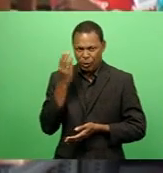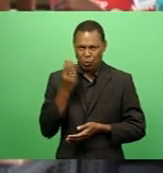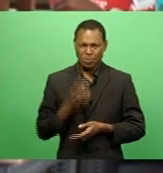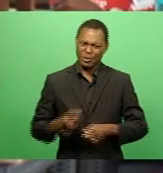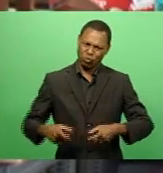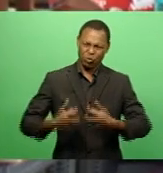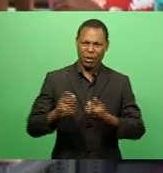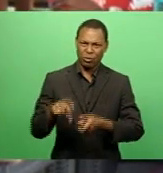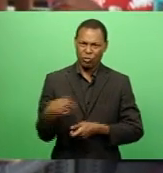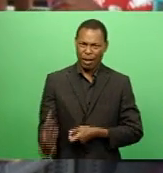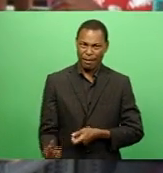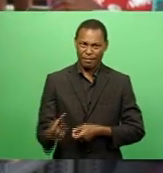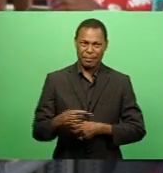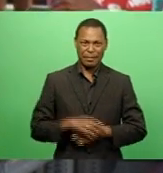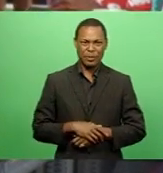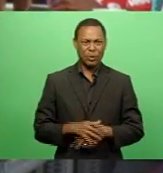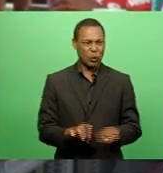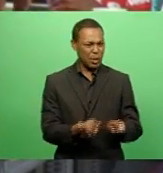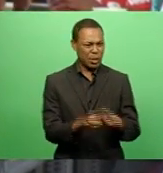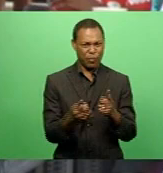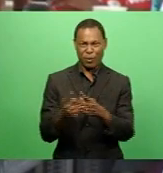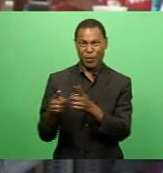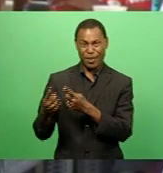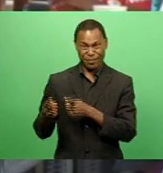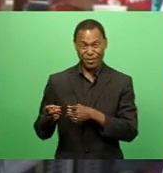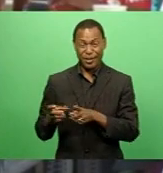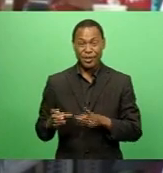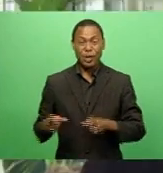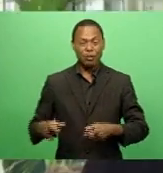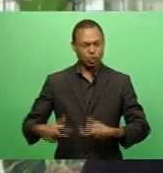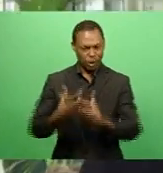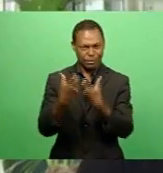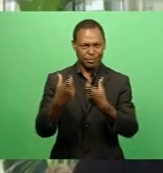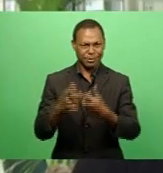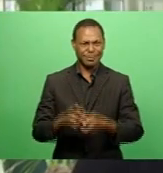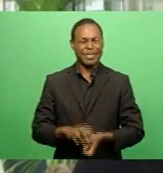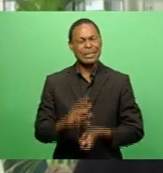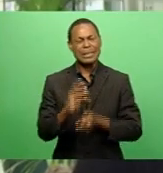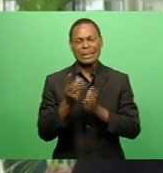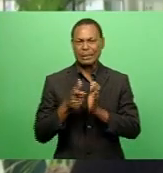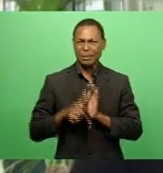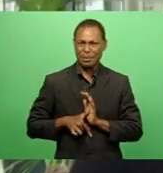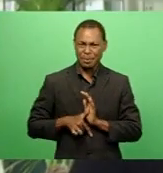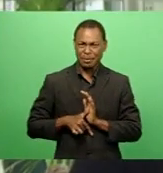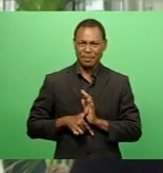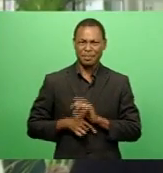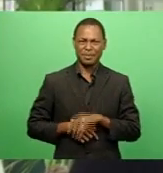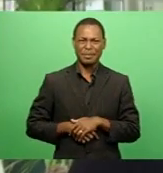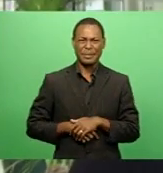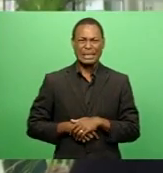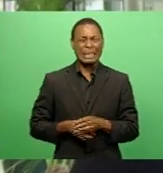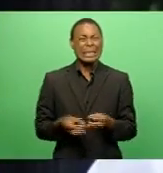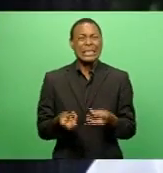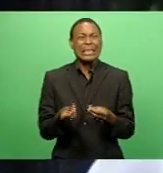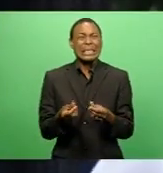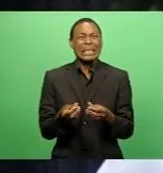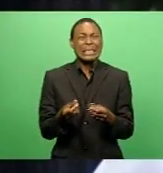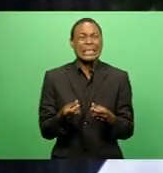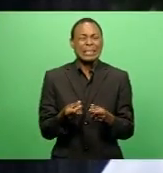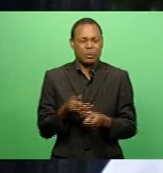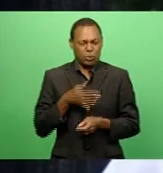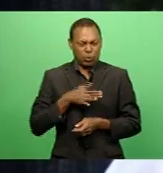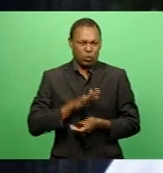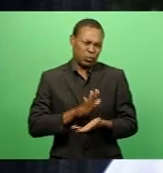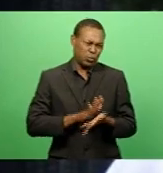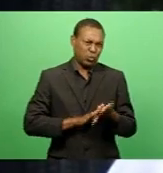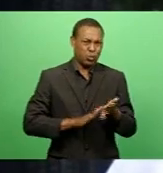many women face different types of challenges. Sometimes, it's as simple as wanting to go to school